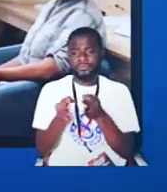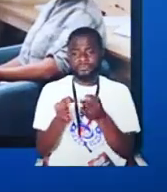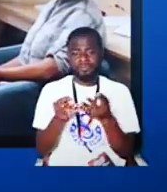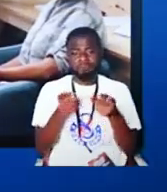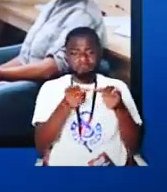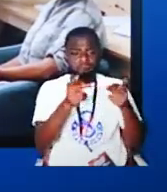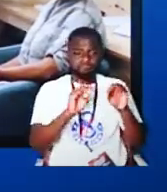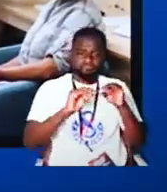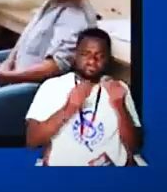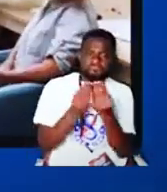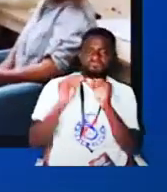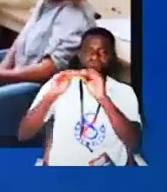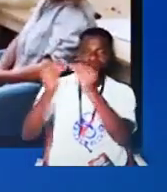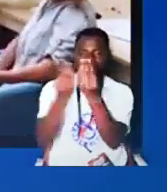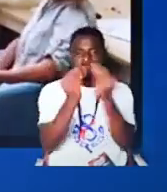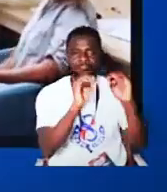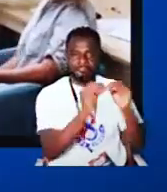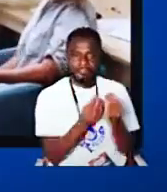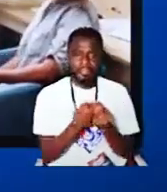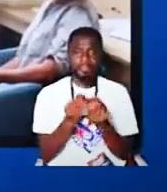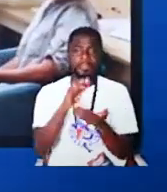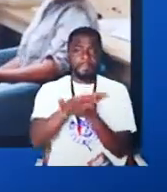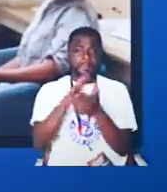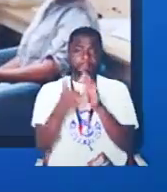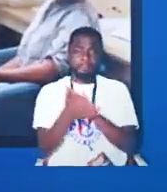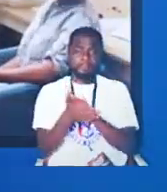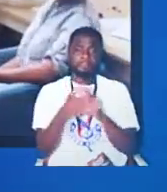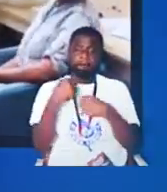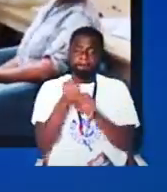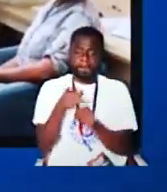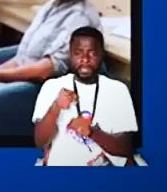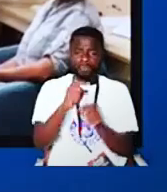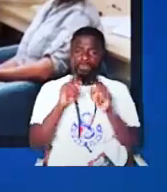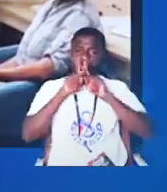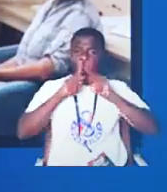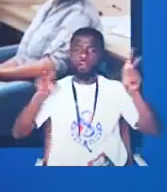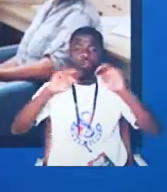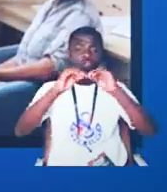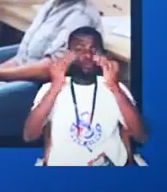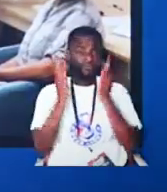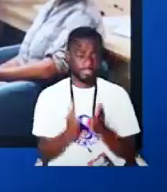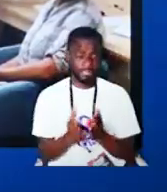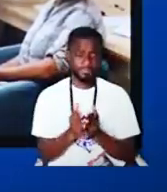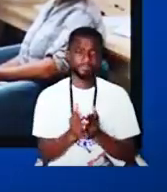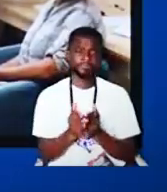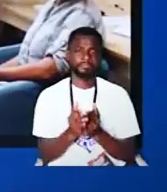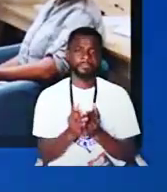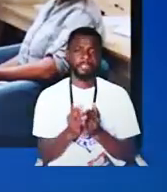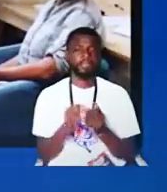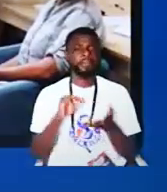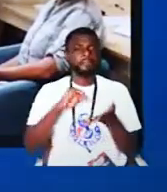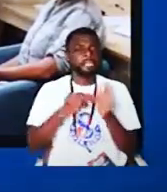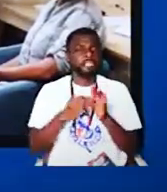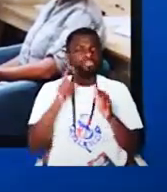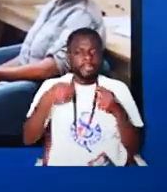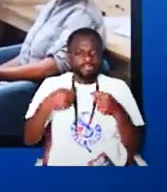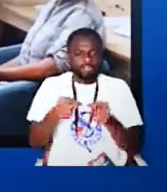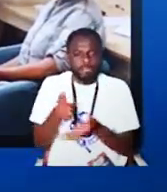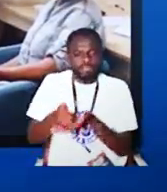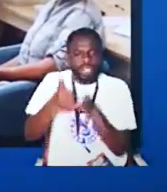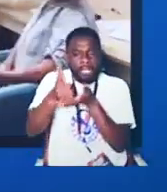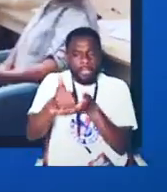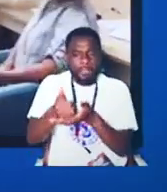positions are supposed to make you public official and you are supposed to meet the needs of your